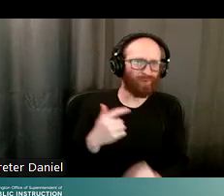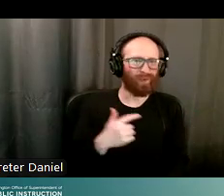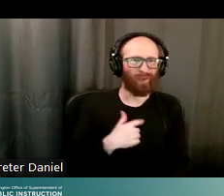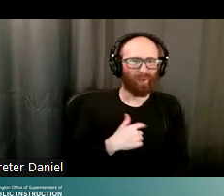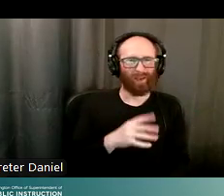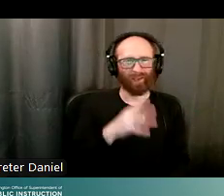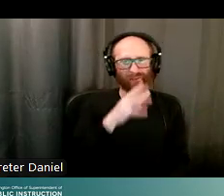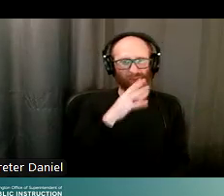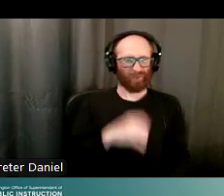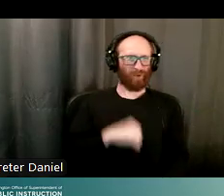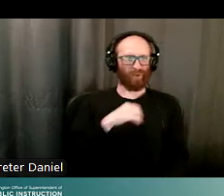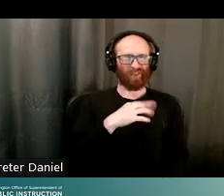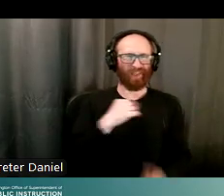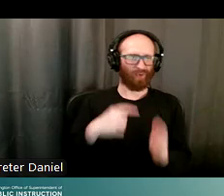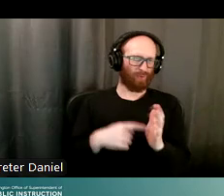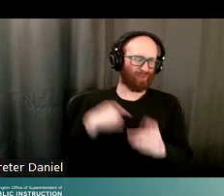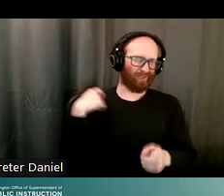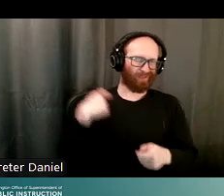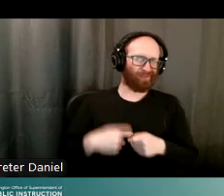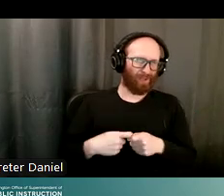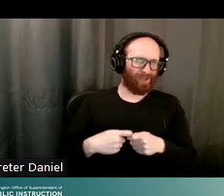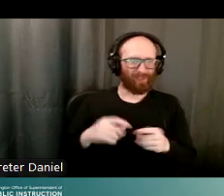and represent the Hispanic community.